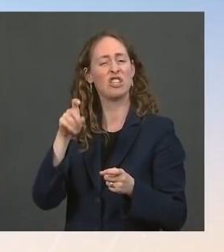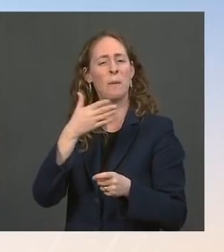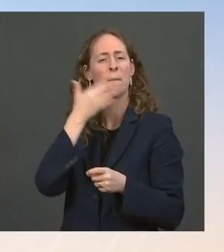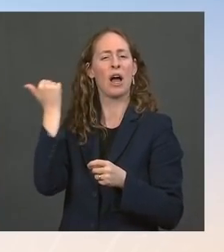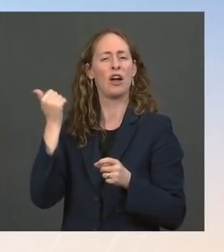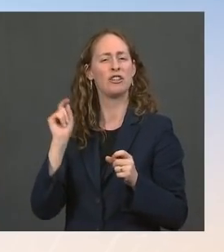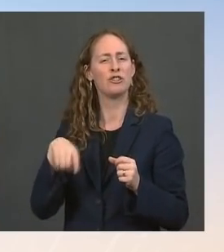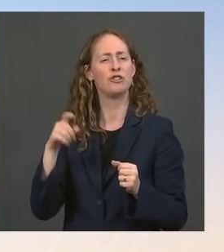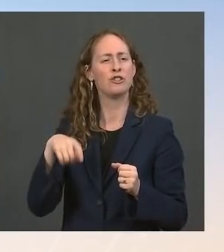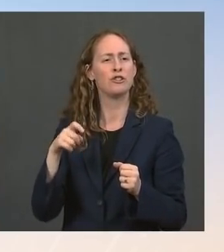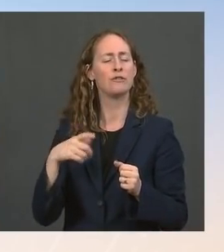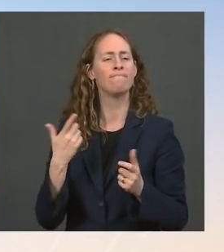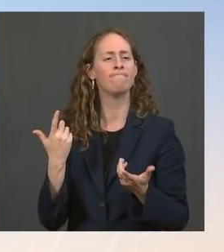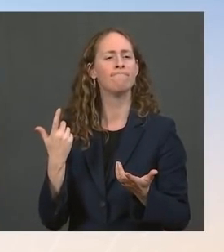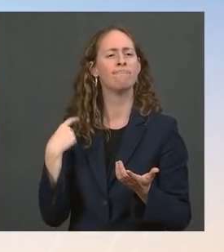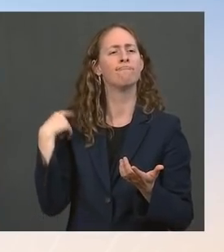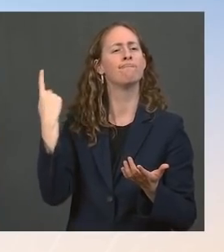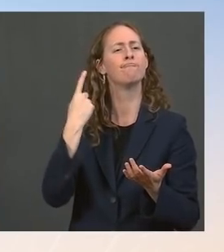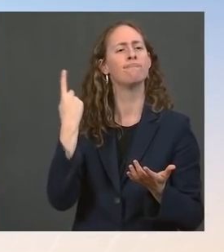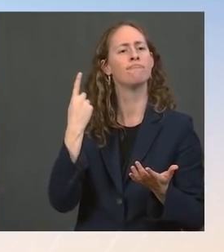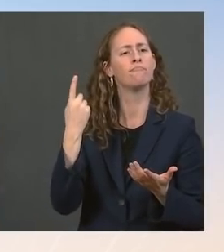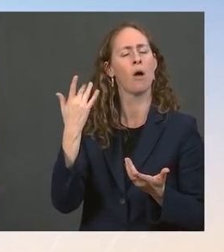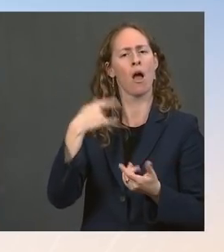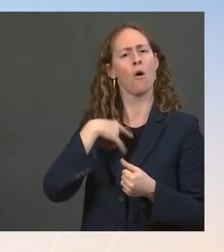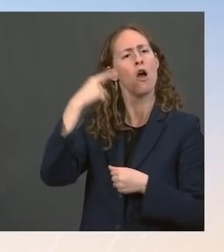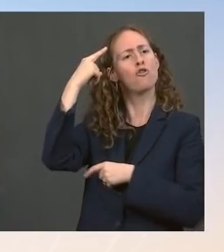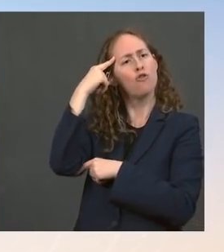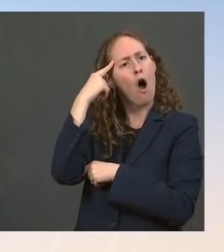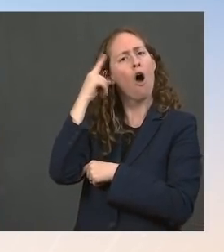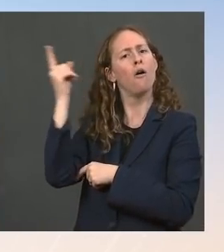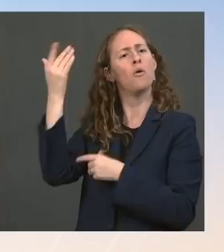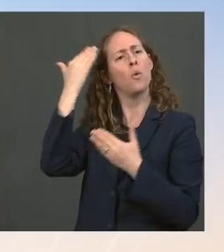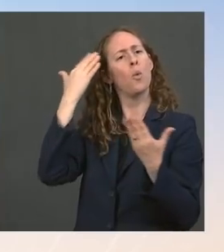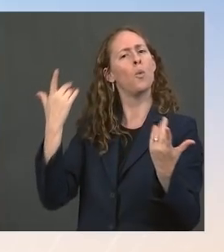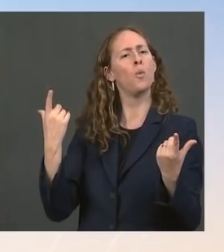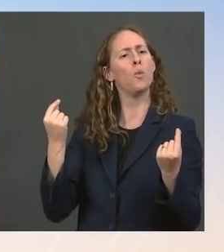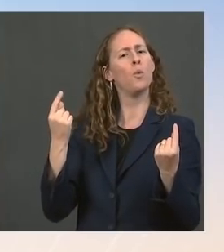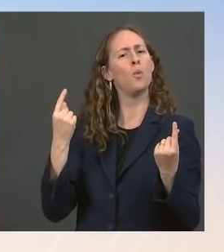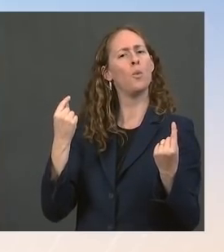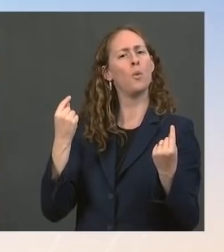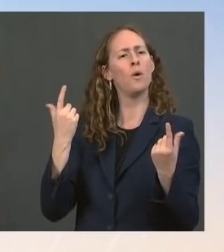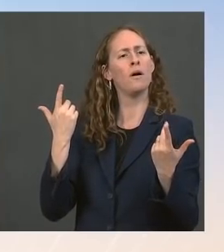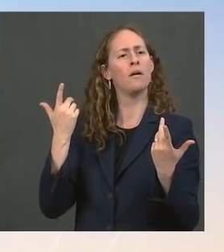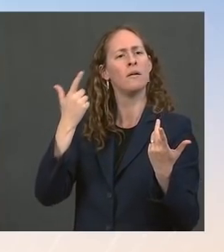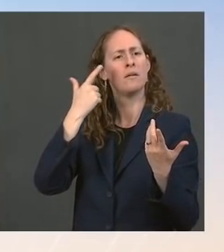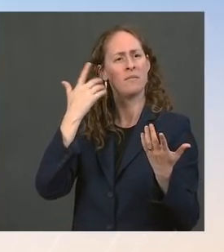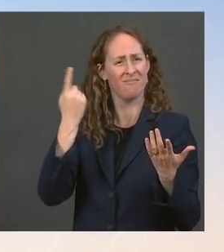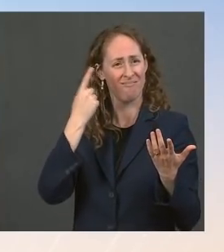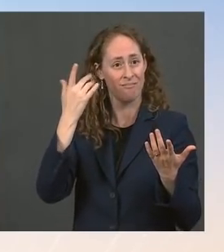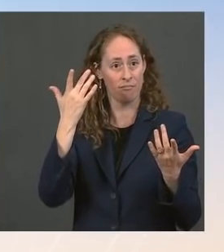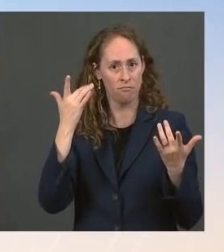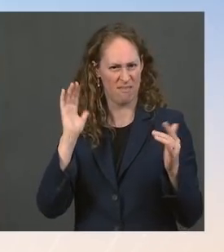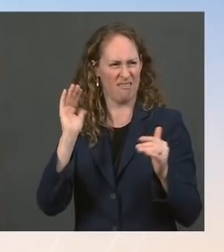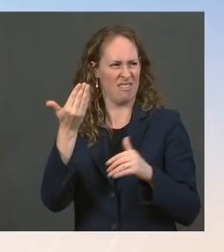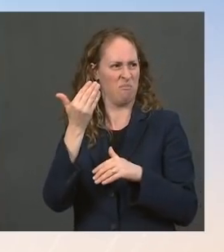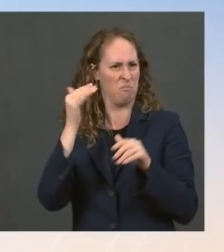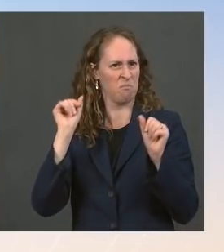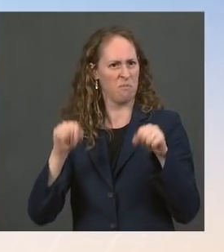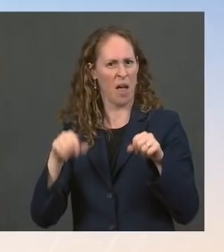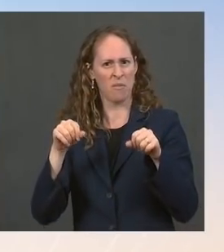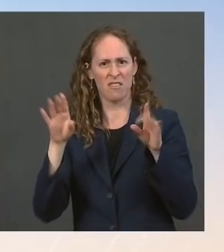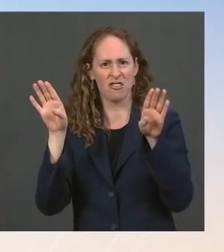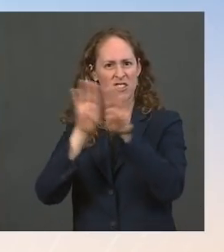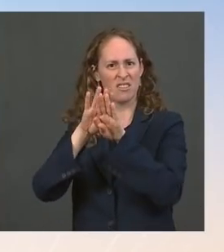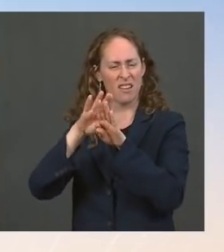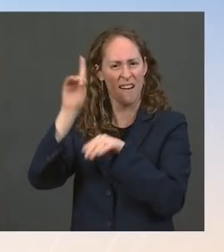might be saying, I thought Biden was going to know how to run this government, but now we're looking at a potential government shutdown in a week and a